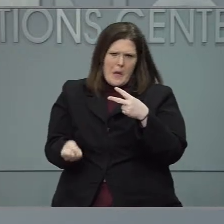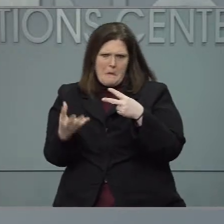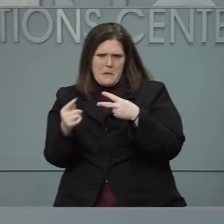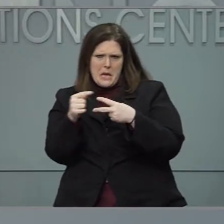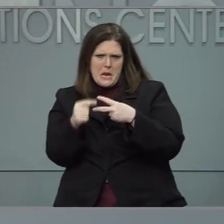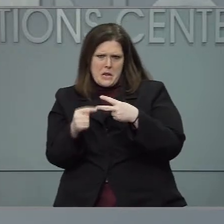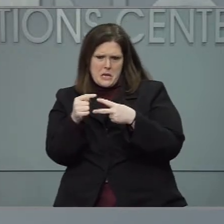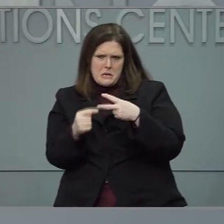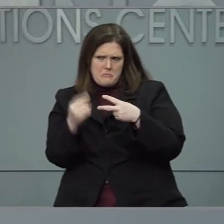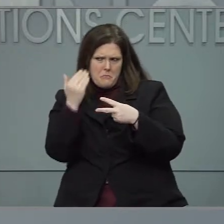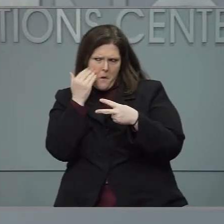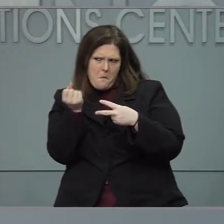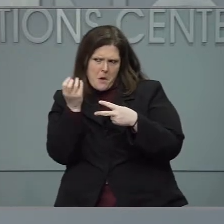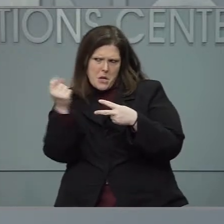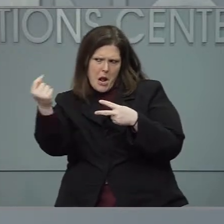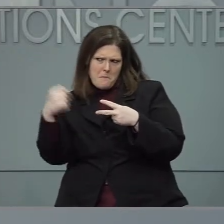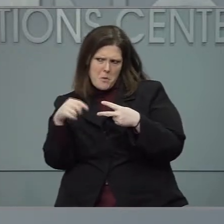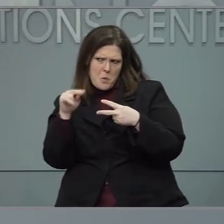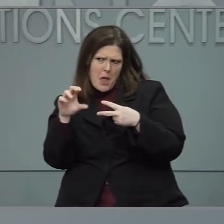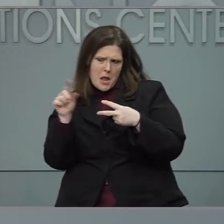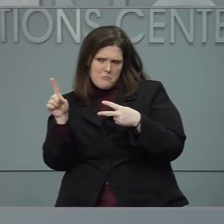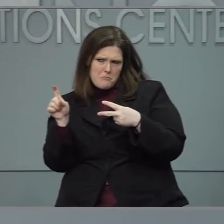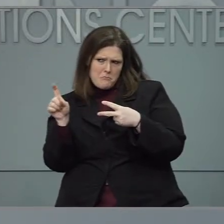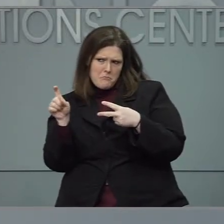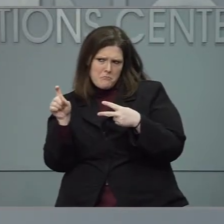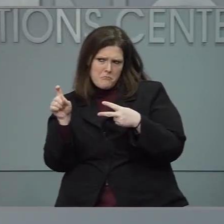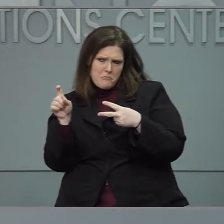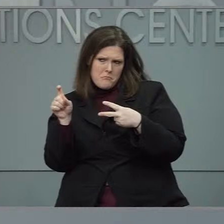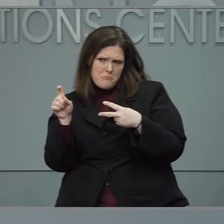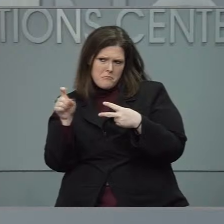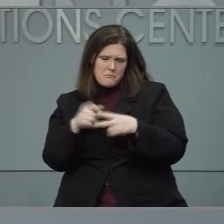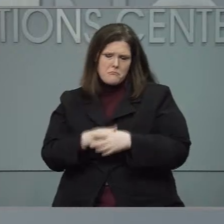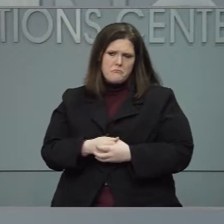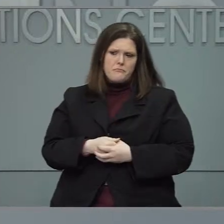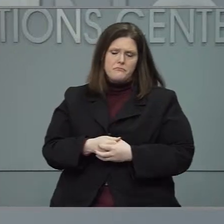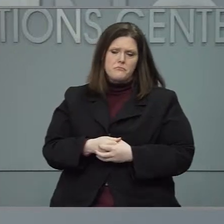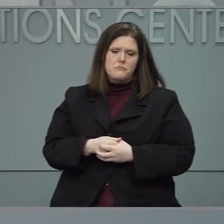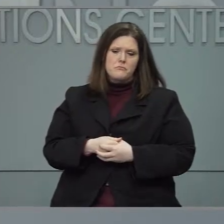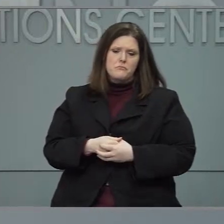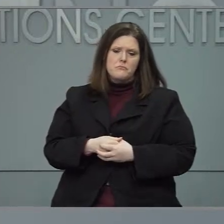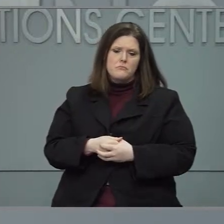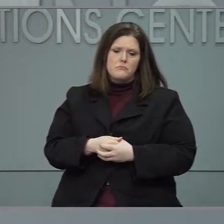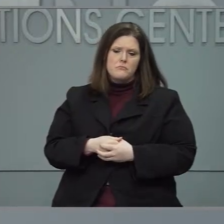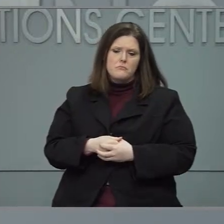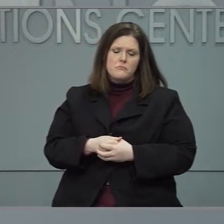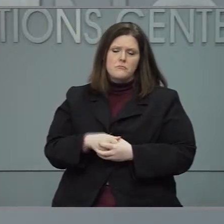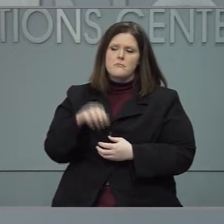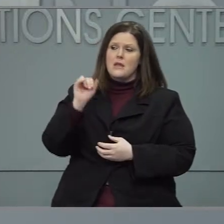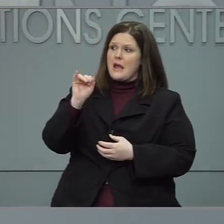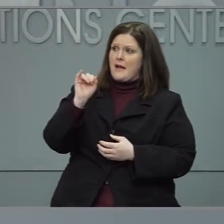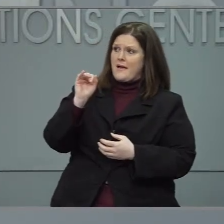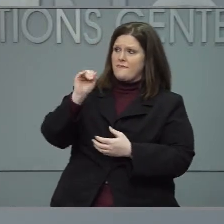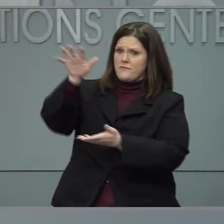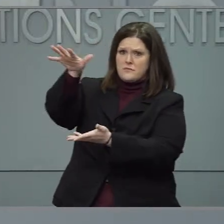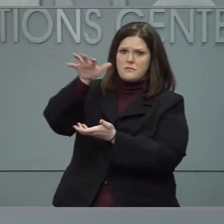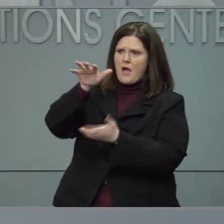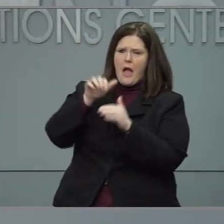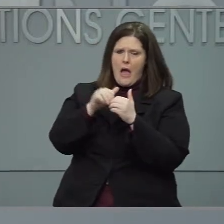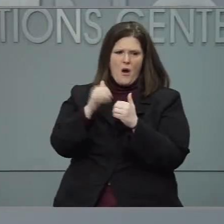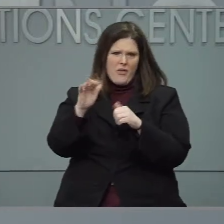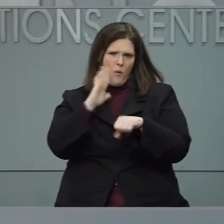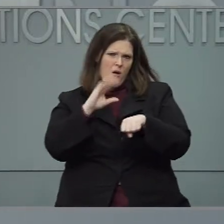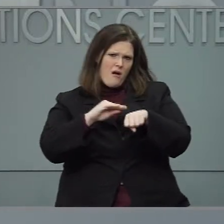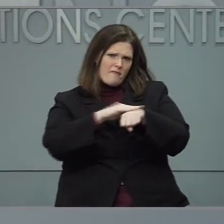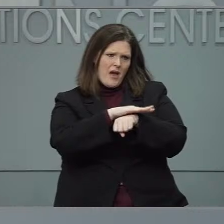and Pfizer might be coming to North Carolina when those new shipments come in, and how it might allow expanding some of the mass